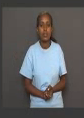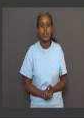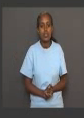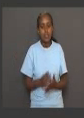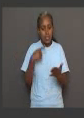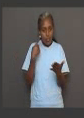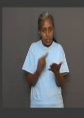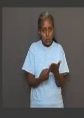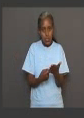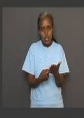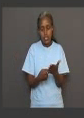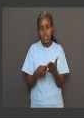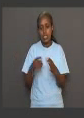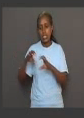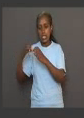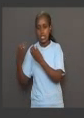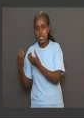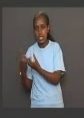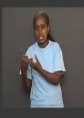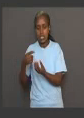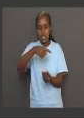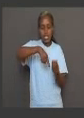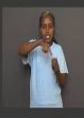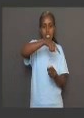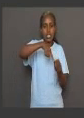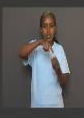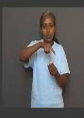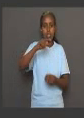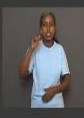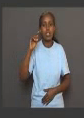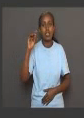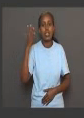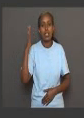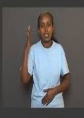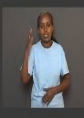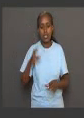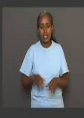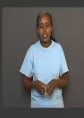Eventually, the sections we take will be rather like a cylinder.